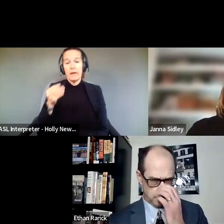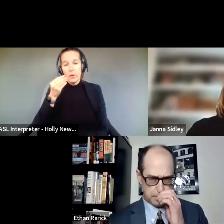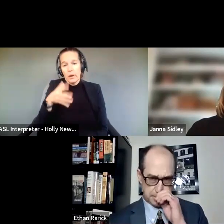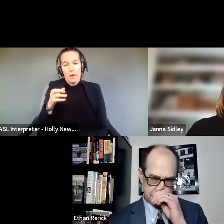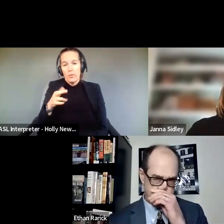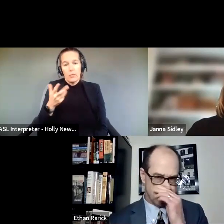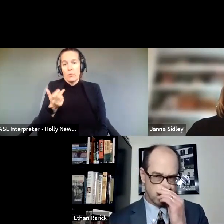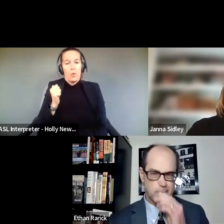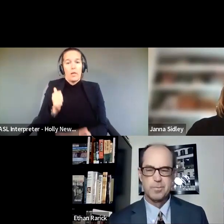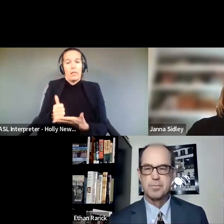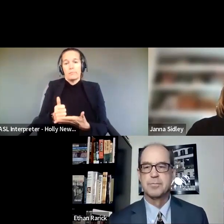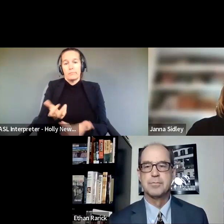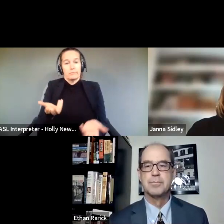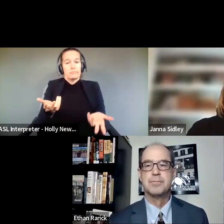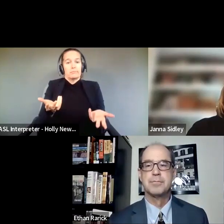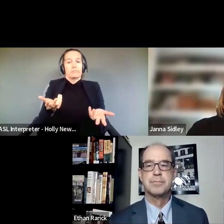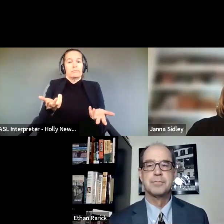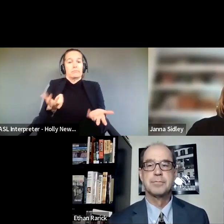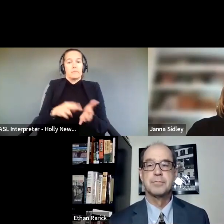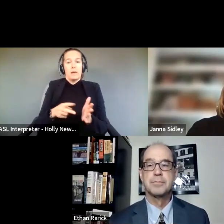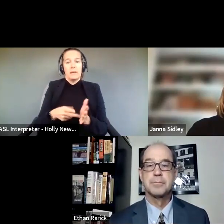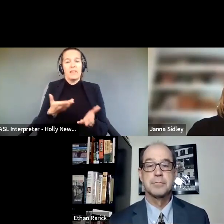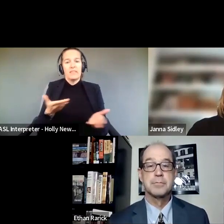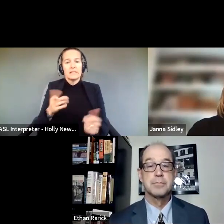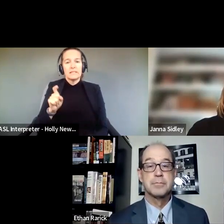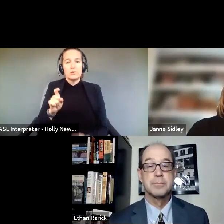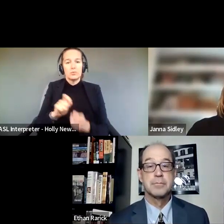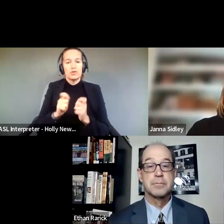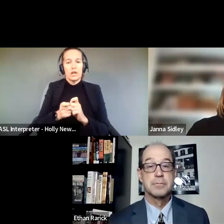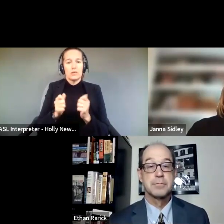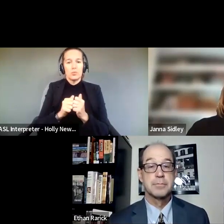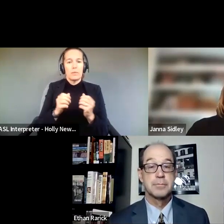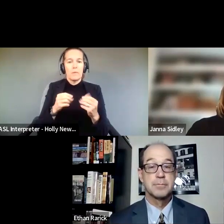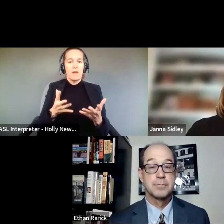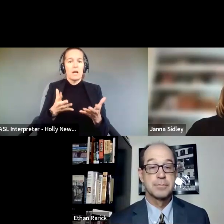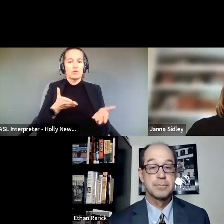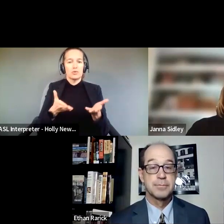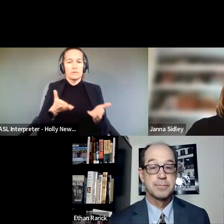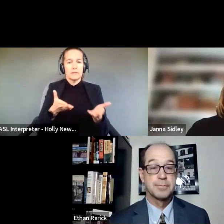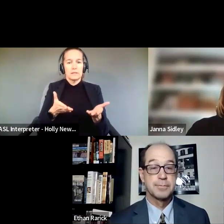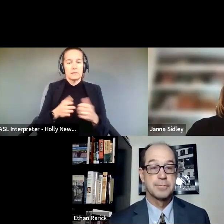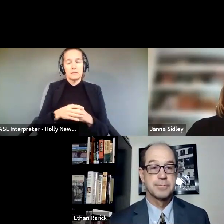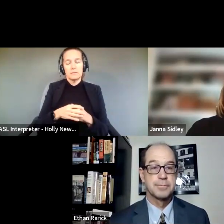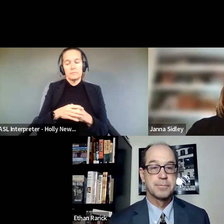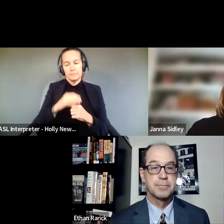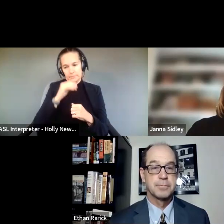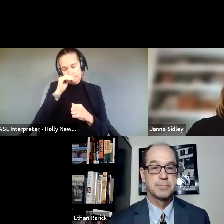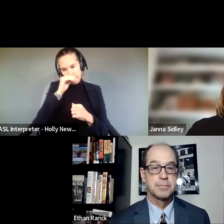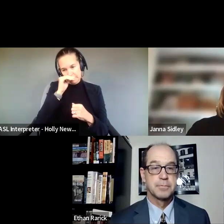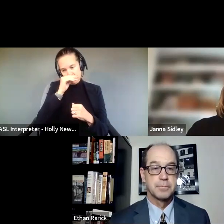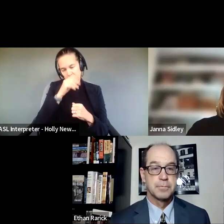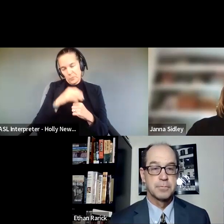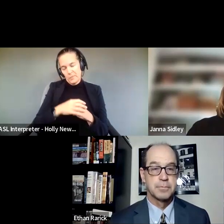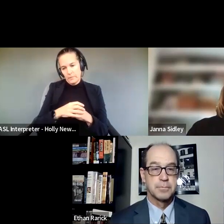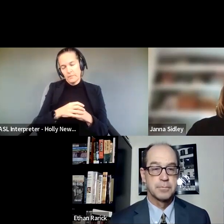help her. I mean, things need to change with these provider services. They need to be accountable to make sure